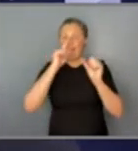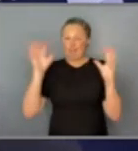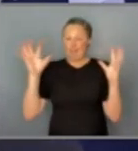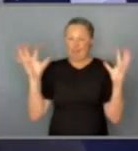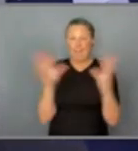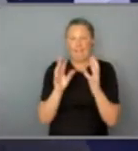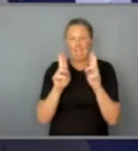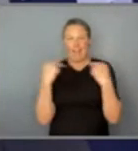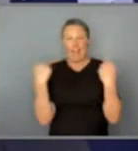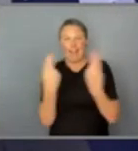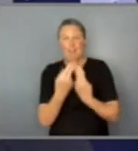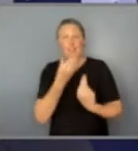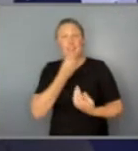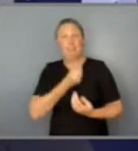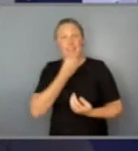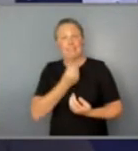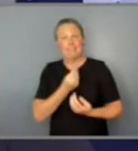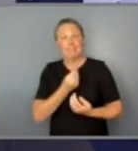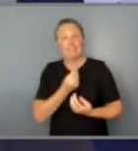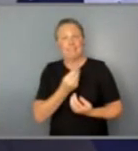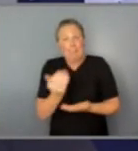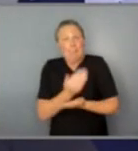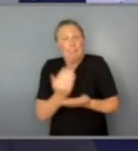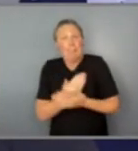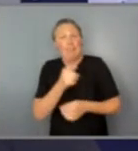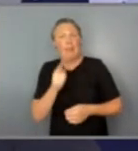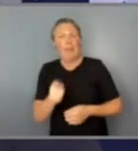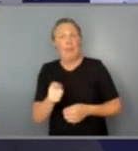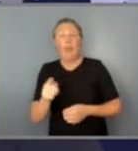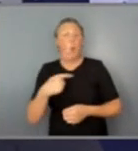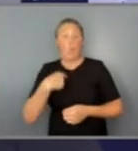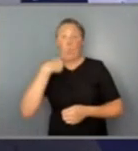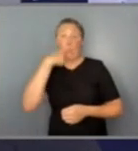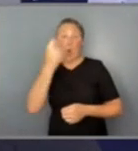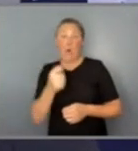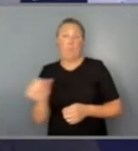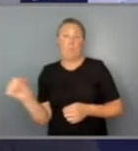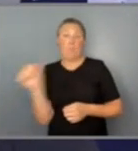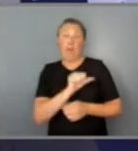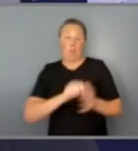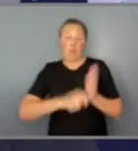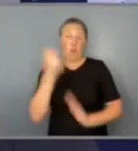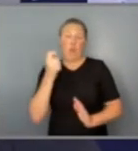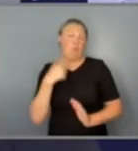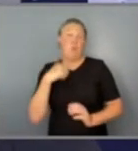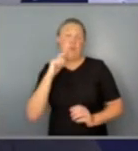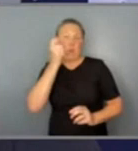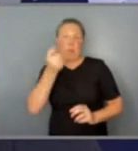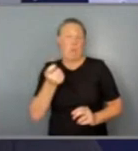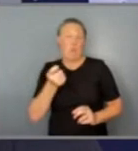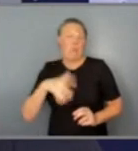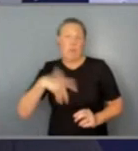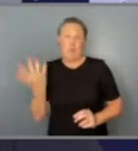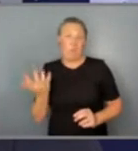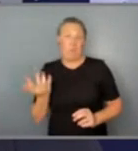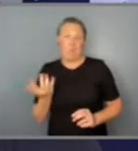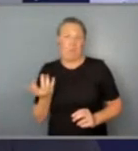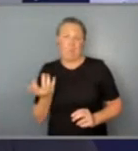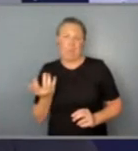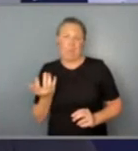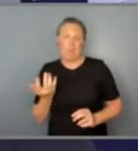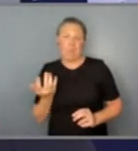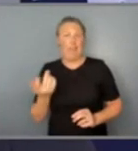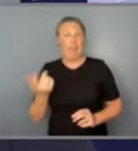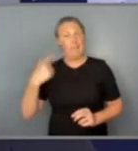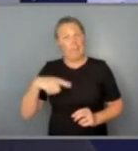One of the things we agreed today is we're not going back to lockdowns. We do not want to go back to lockdowns. And that's why all